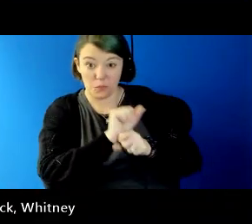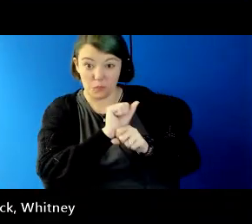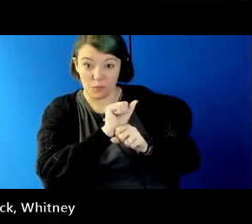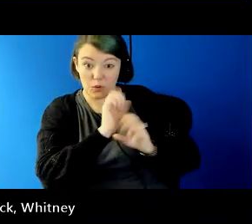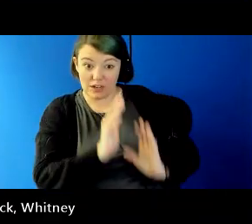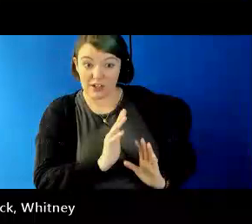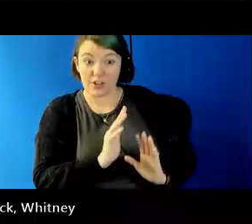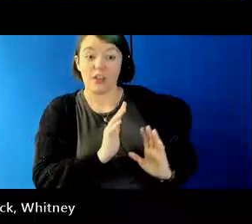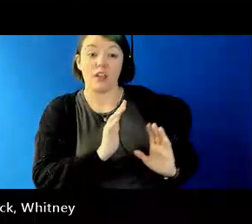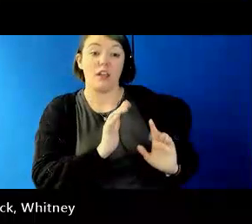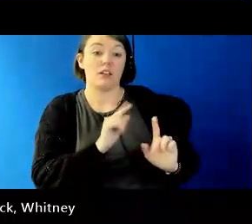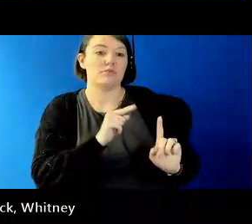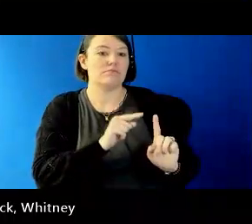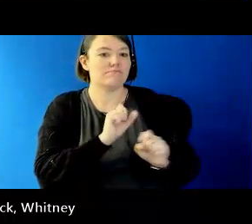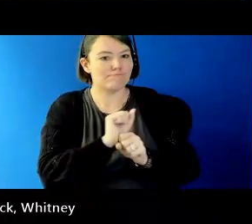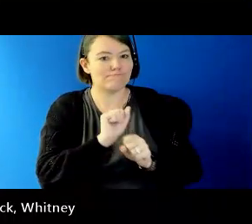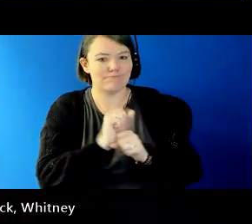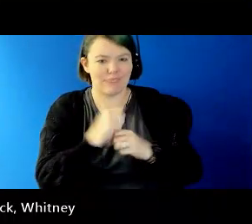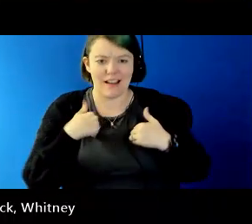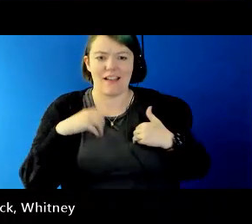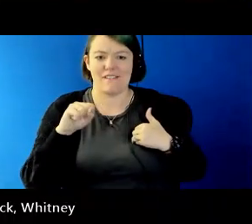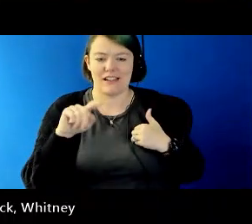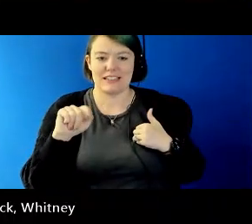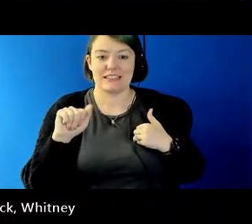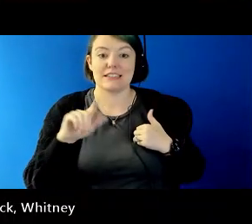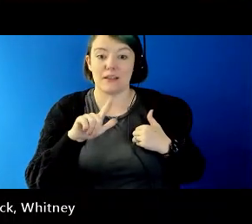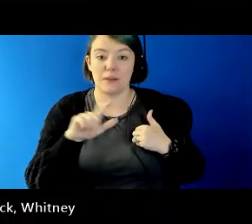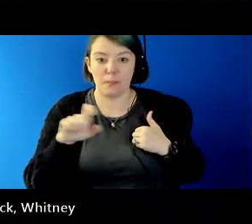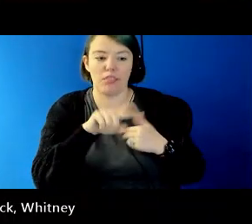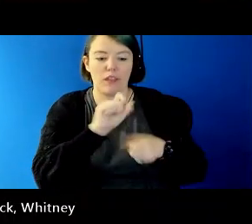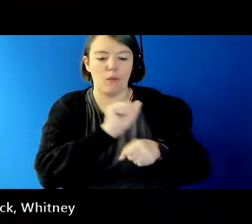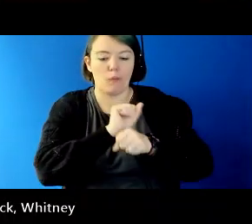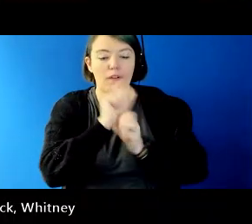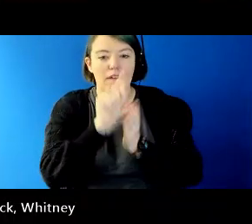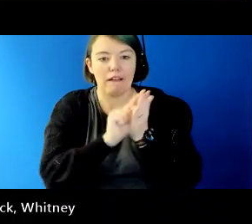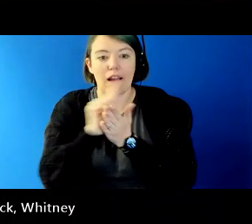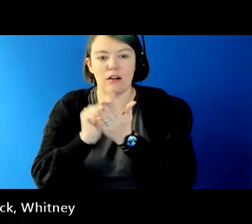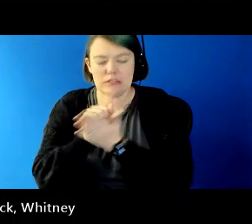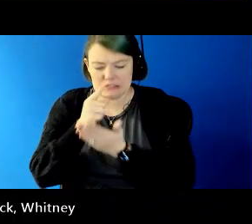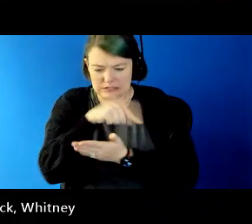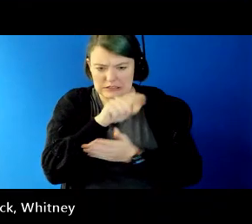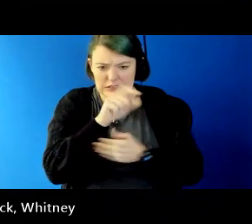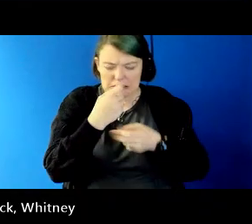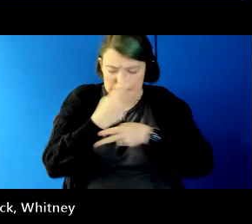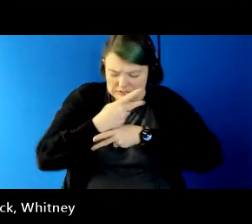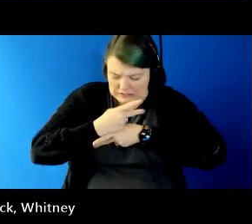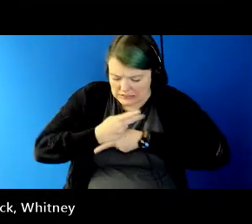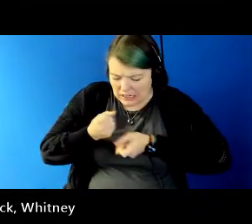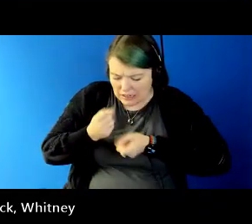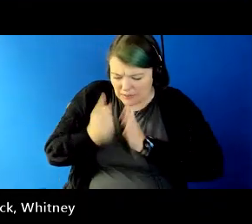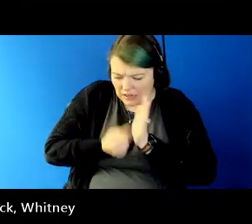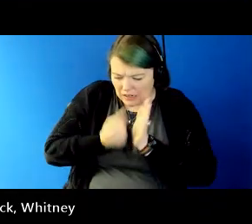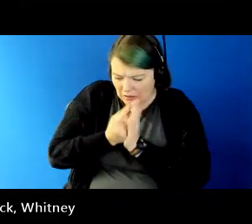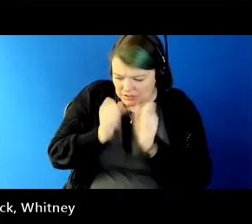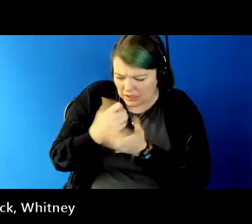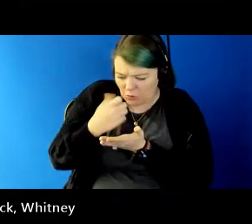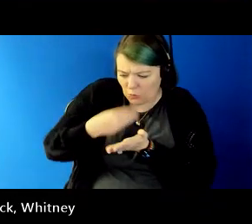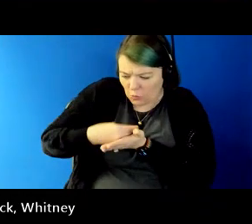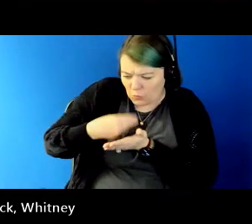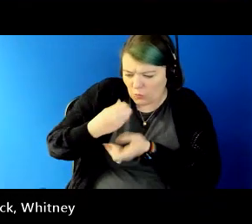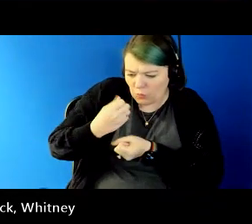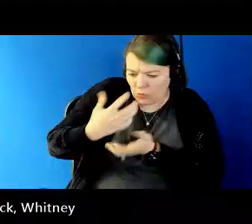working hourly, and they're really trying to calculate everything out so they can keep their benefits and not go over that $2,000 limit. This is where this comes in and helps